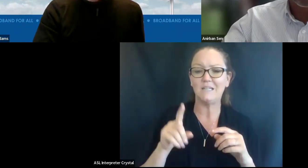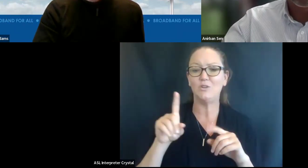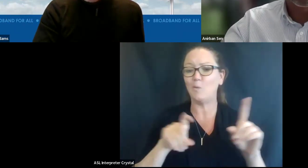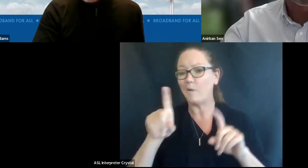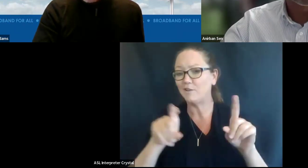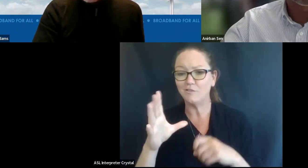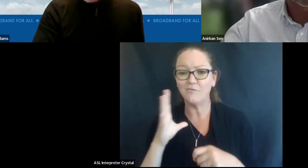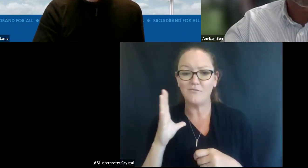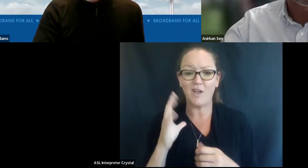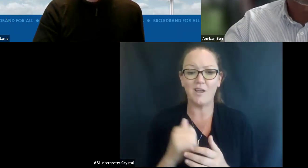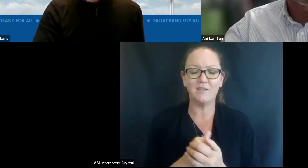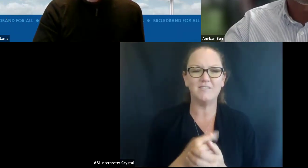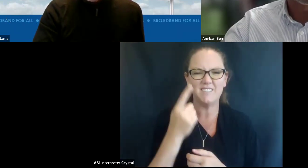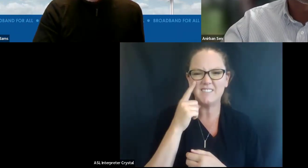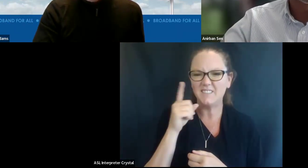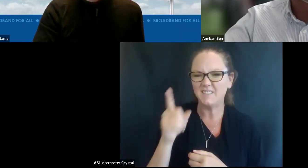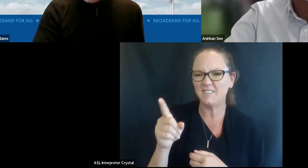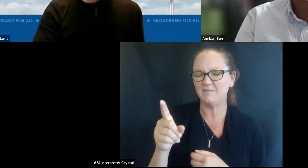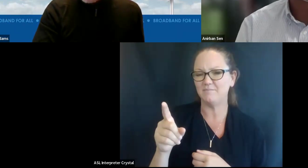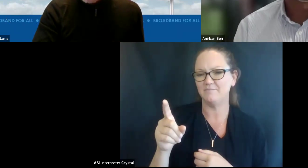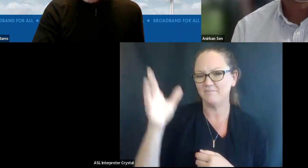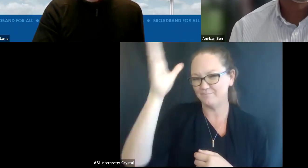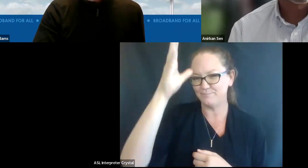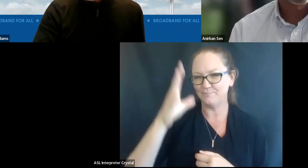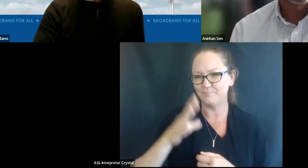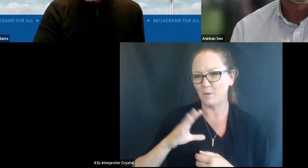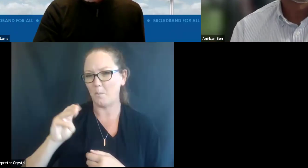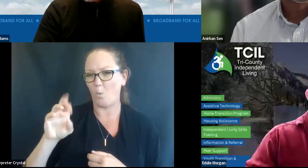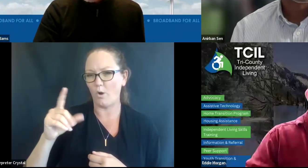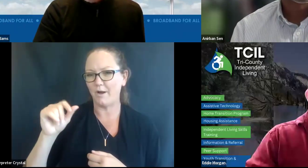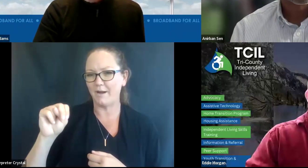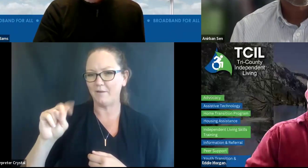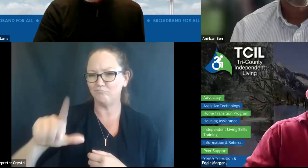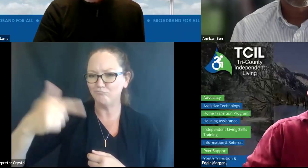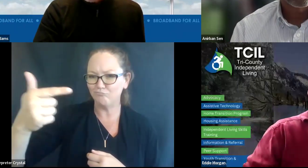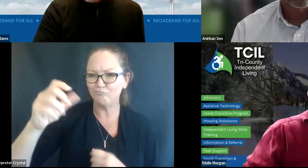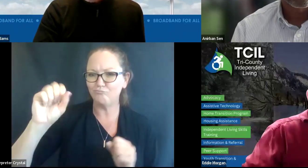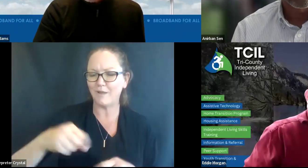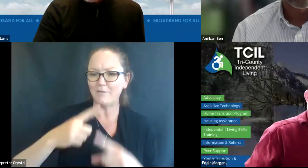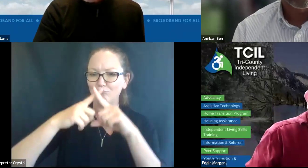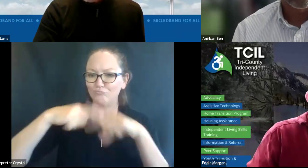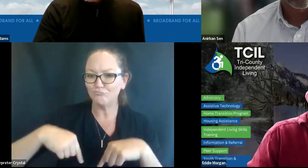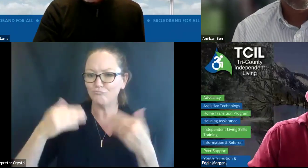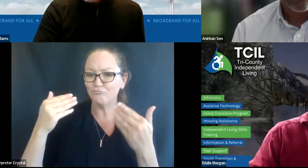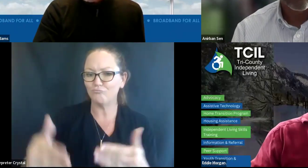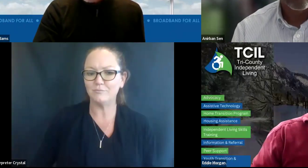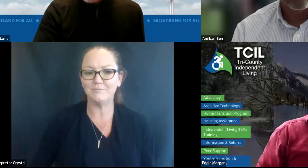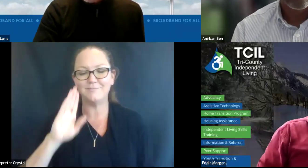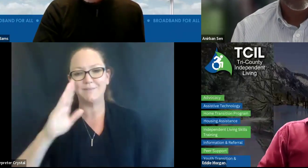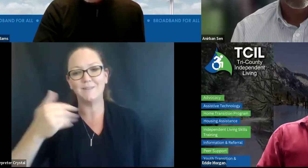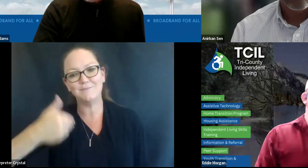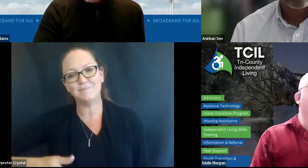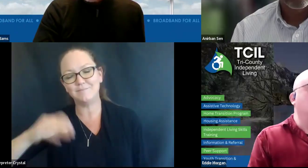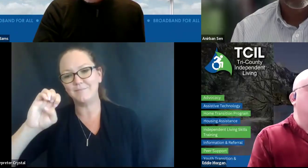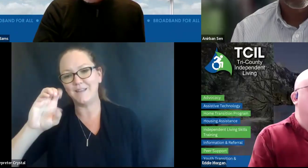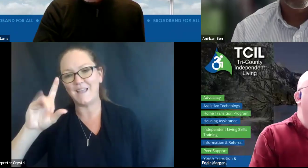Mr. Morgan, see you have your hand up. Feel free to unmute. Yes, I'm Eddie from Humboldt County,